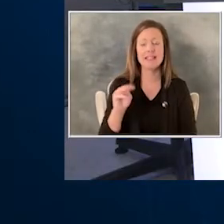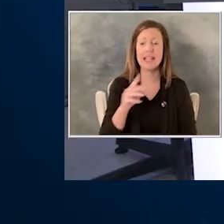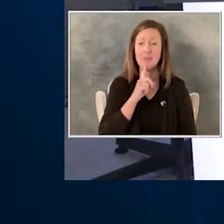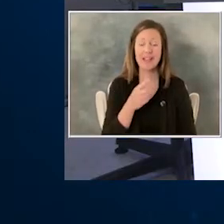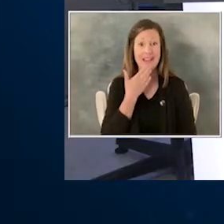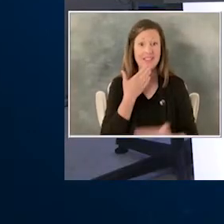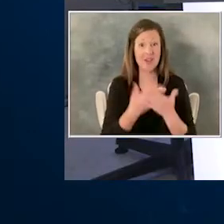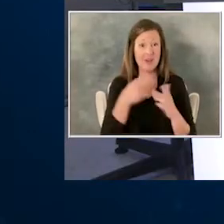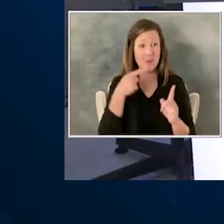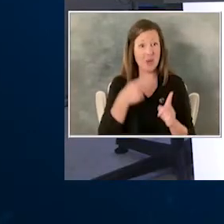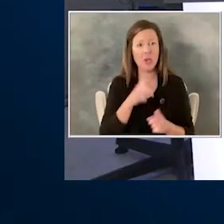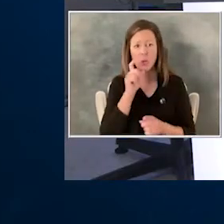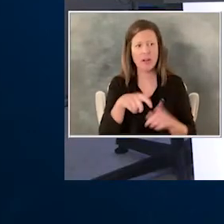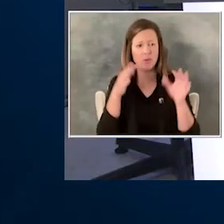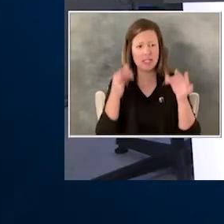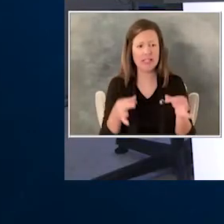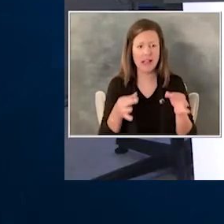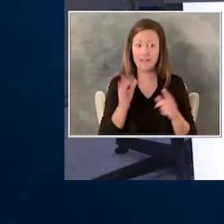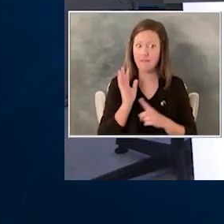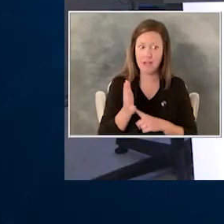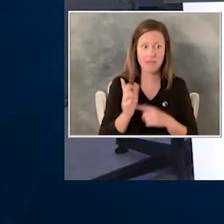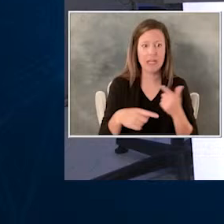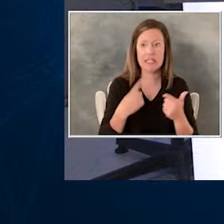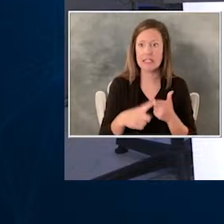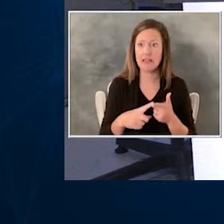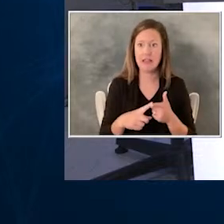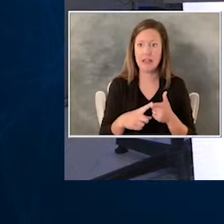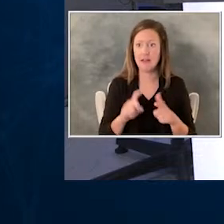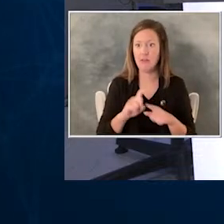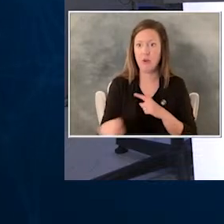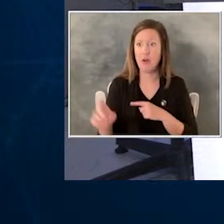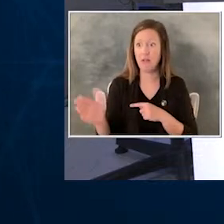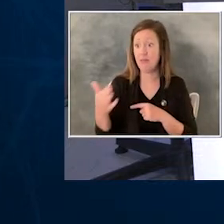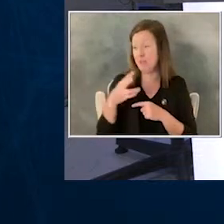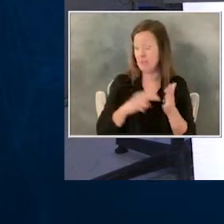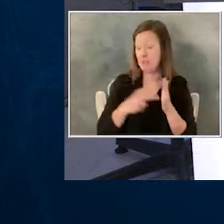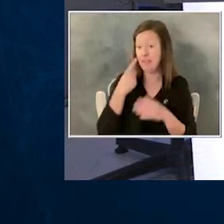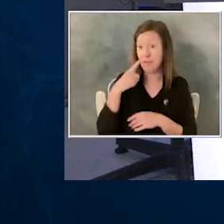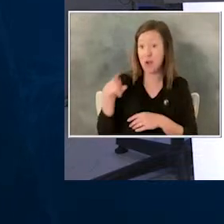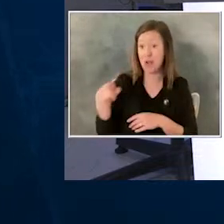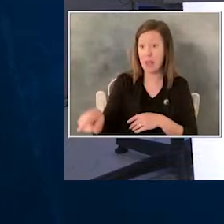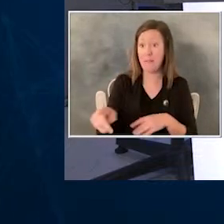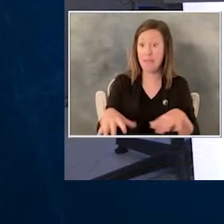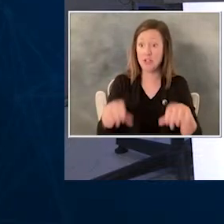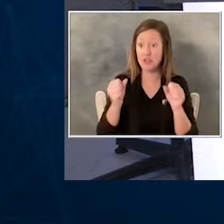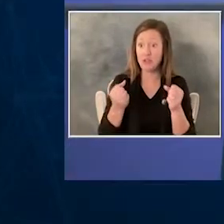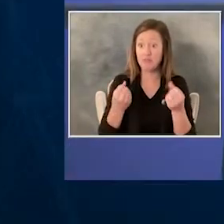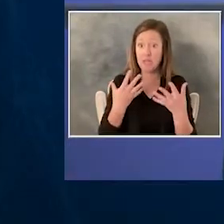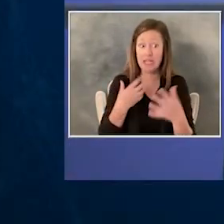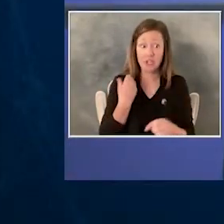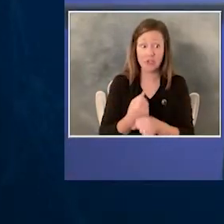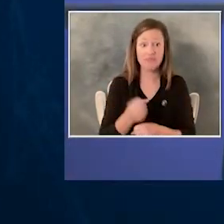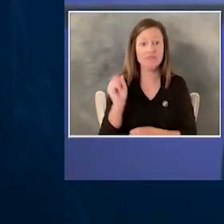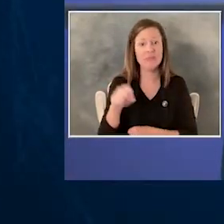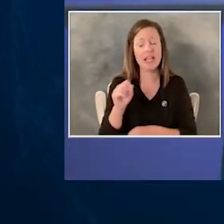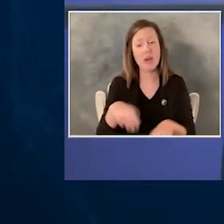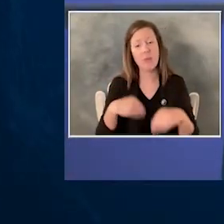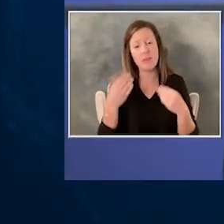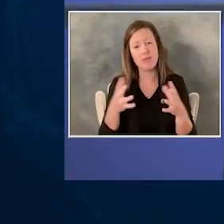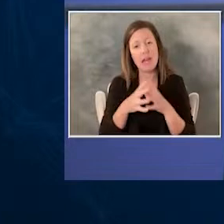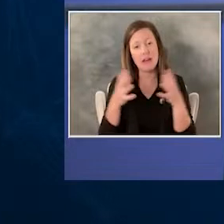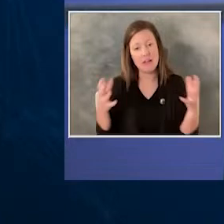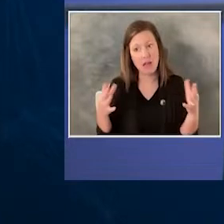to decide and 5 minutes later you make the call. Daniel, this was a years-long journey. Yeah, we provide a lot of